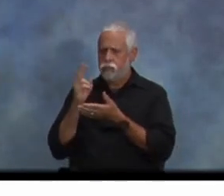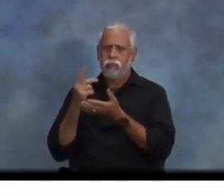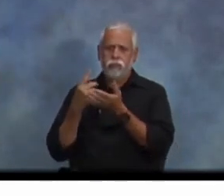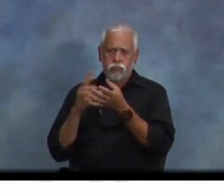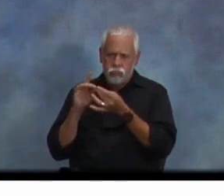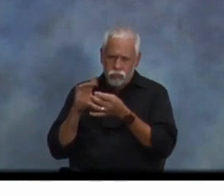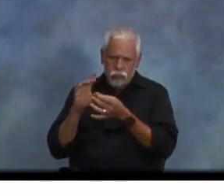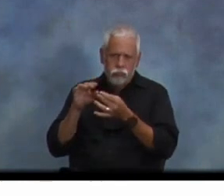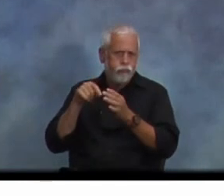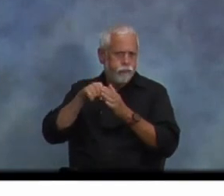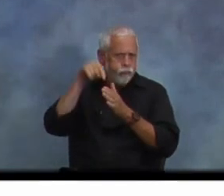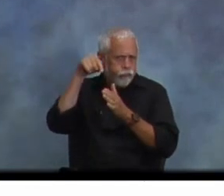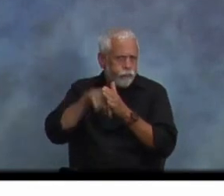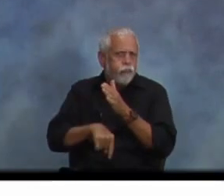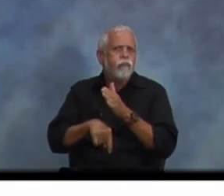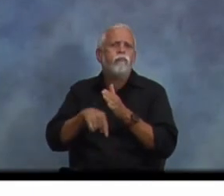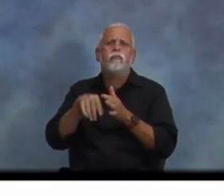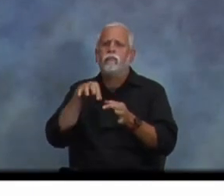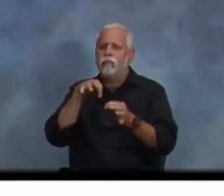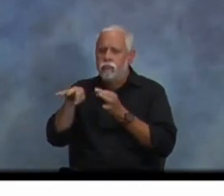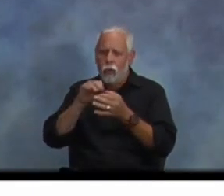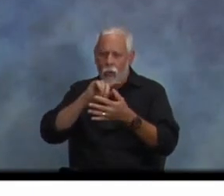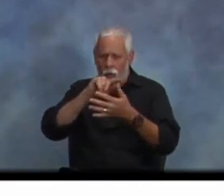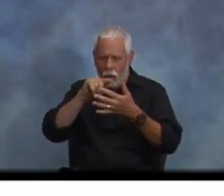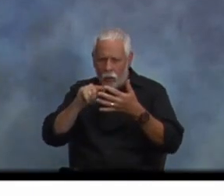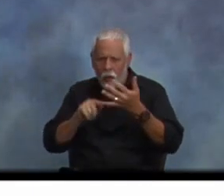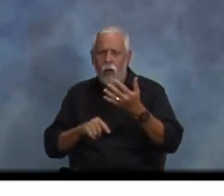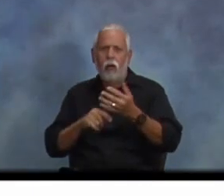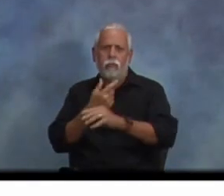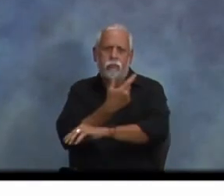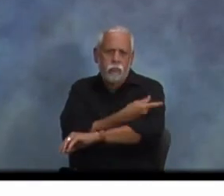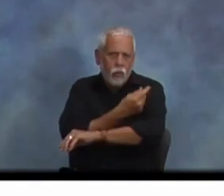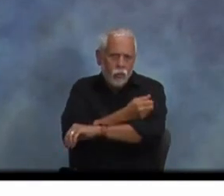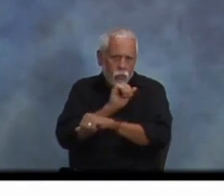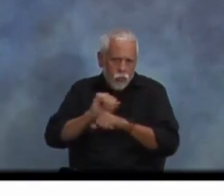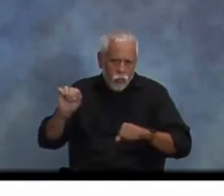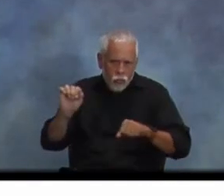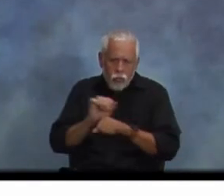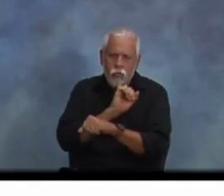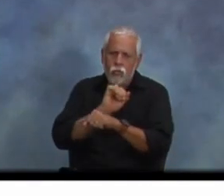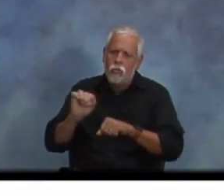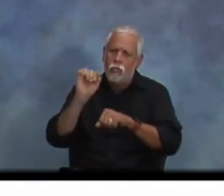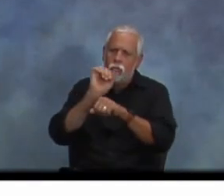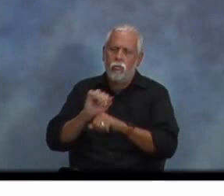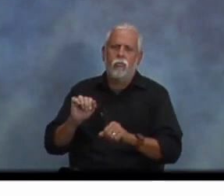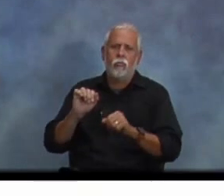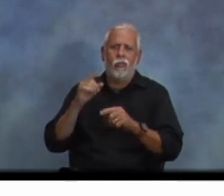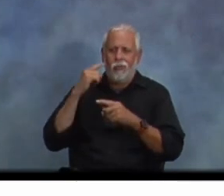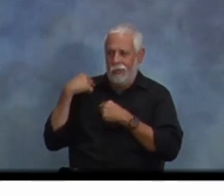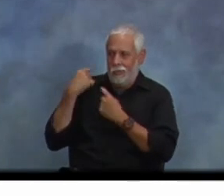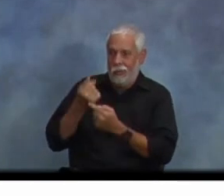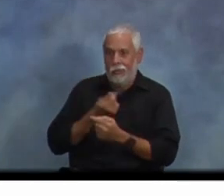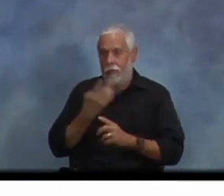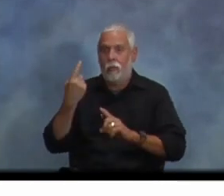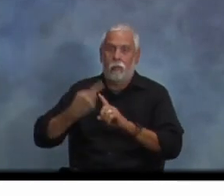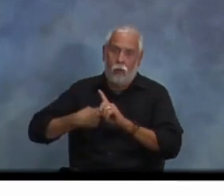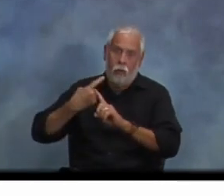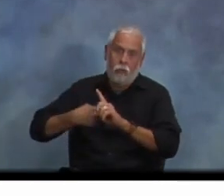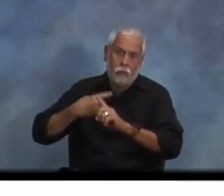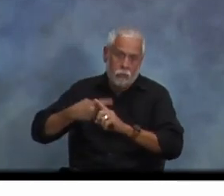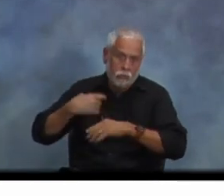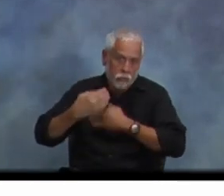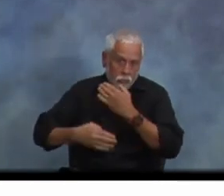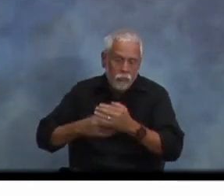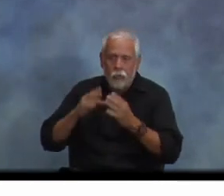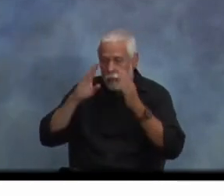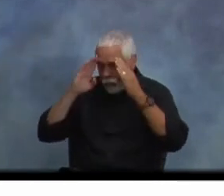over in detail all of the vaccine efforts that we have been undertaking for the last several months,